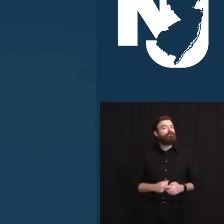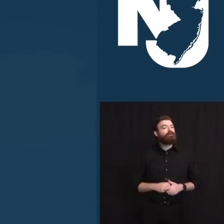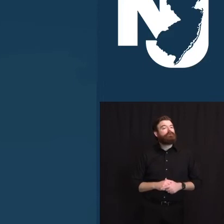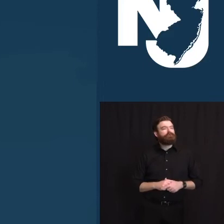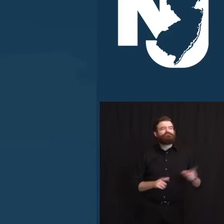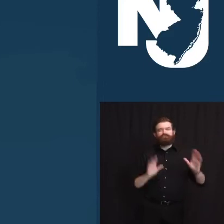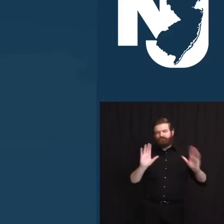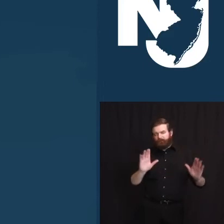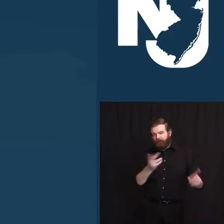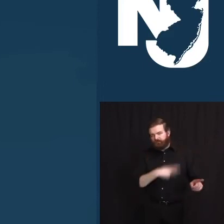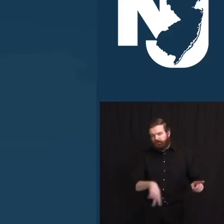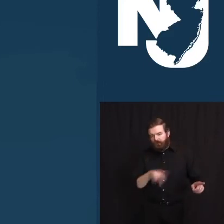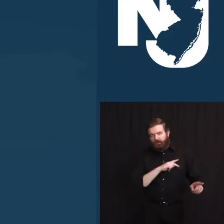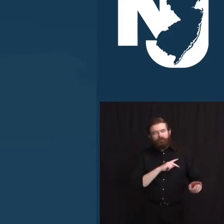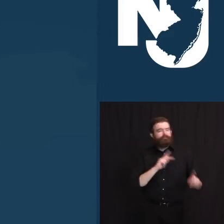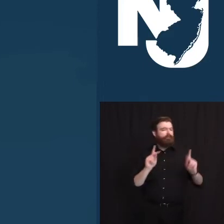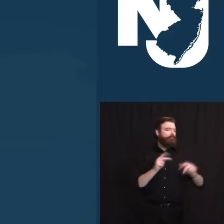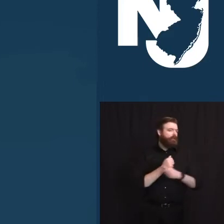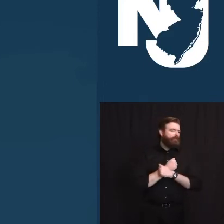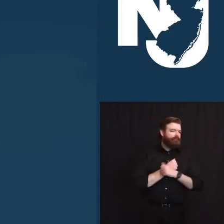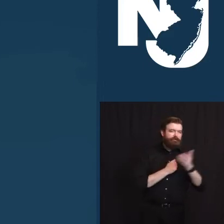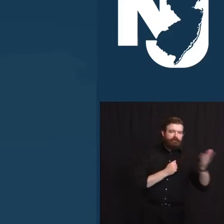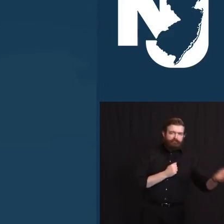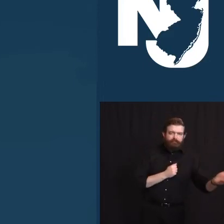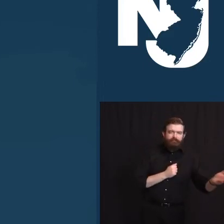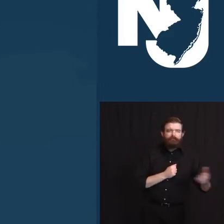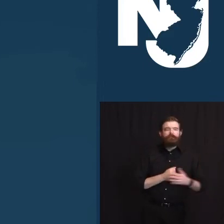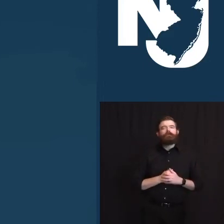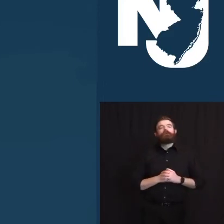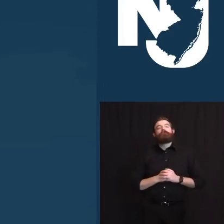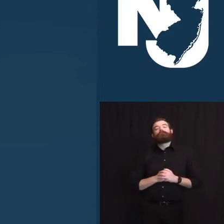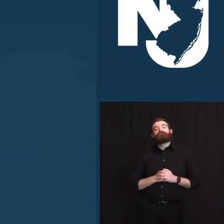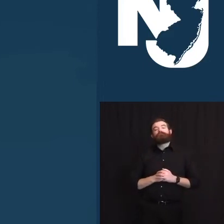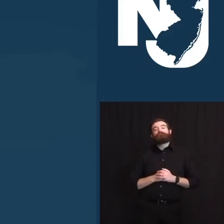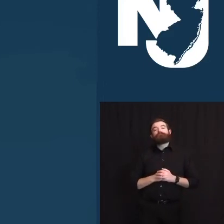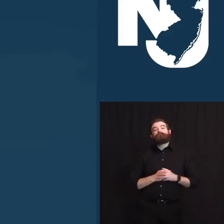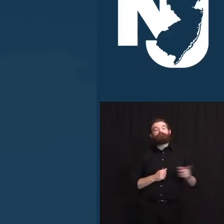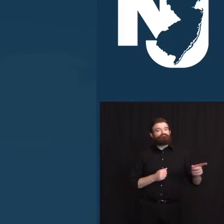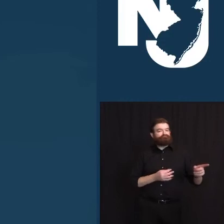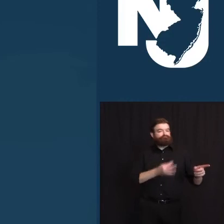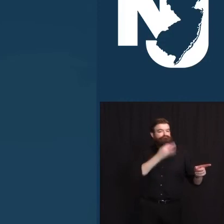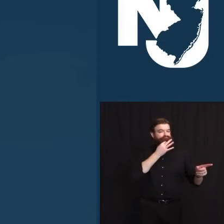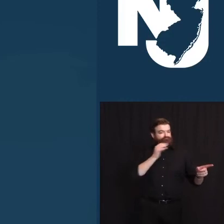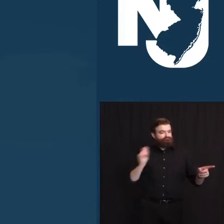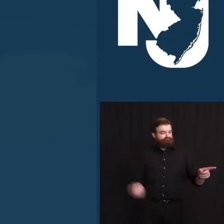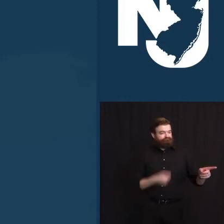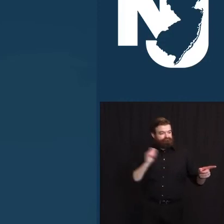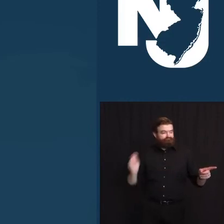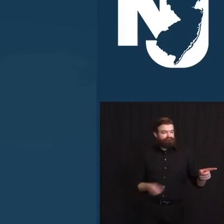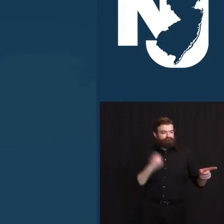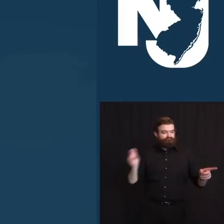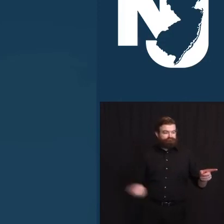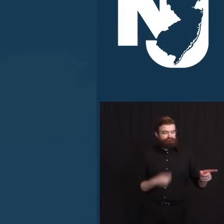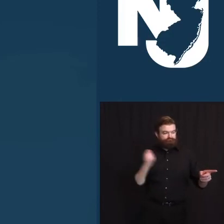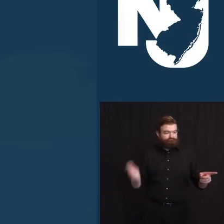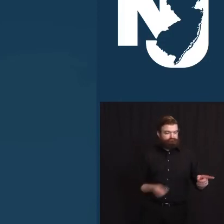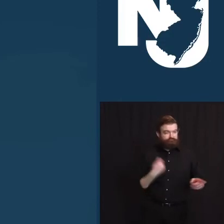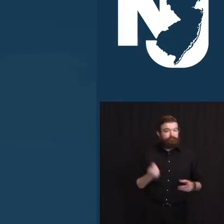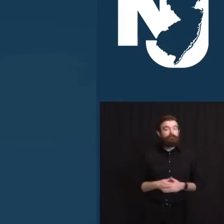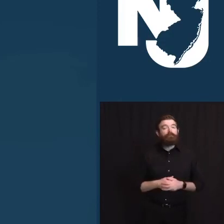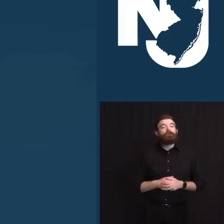And everyone who knew Tom knew how good he was at golf, as you can see right there. Tom is survived by